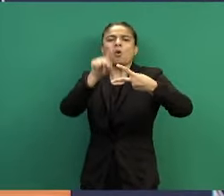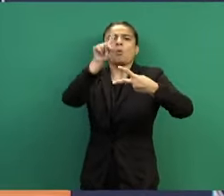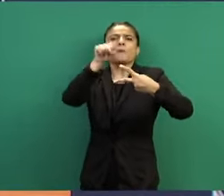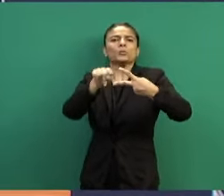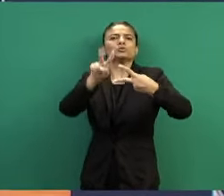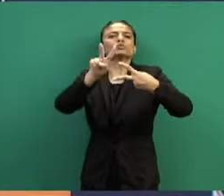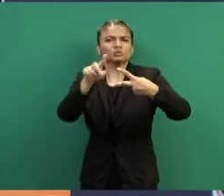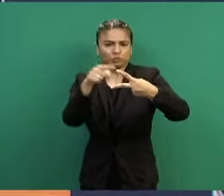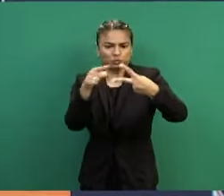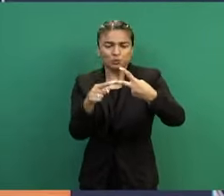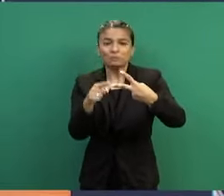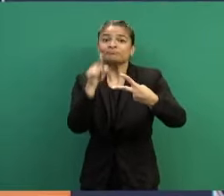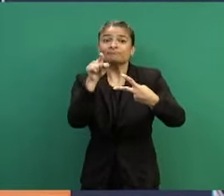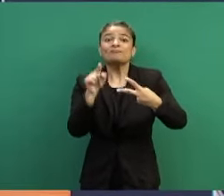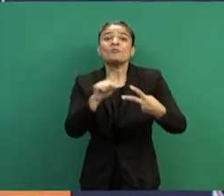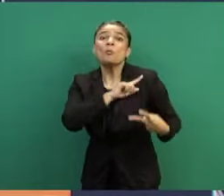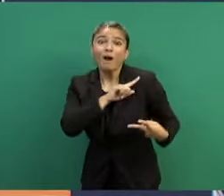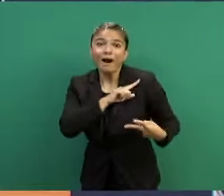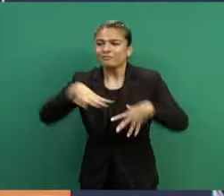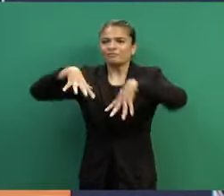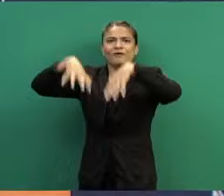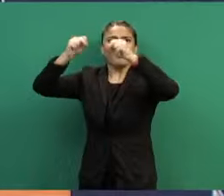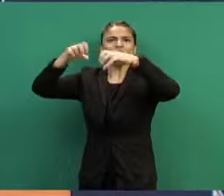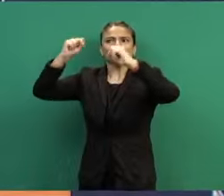expected decrease in load shedding.